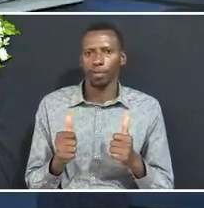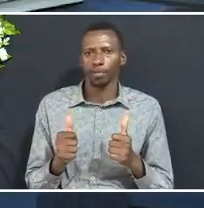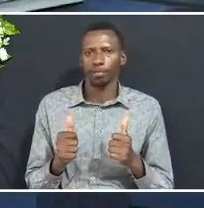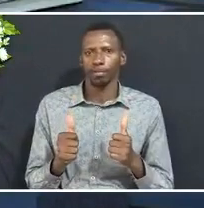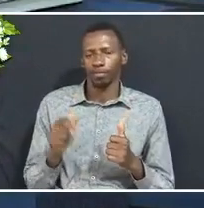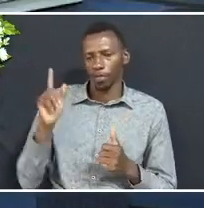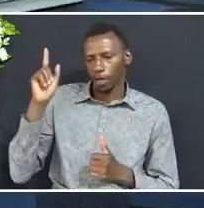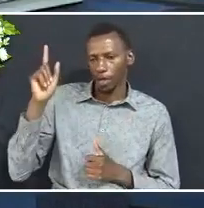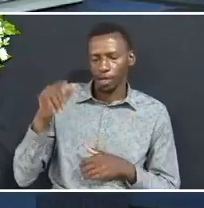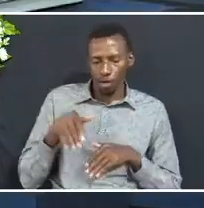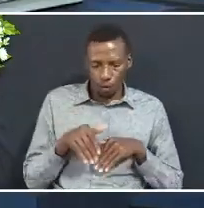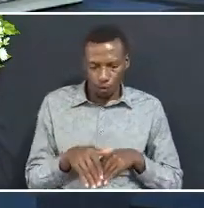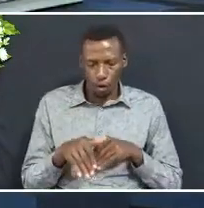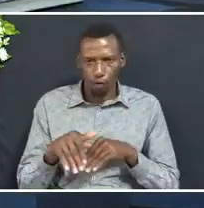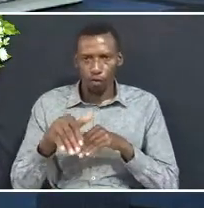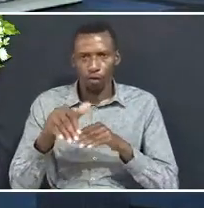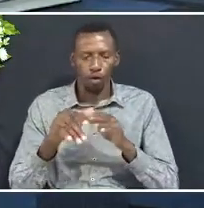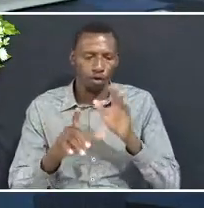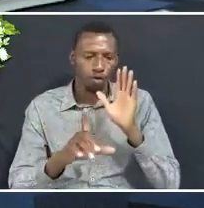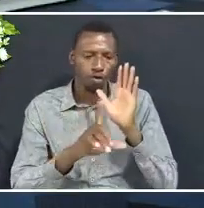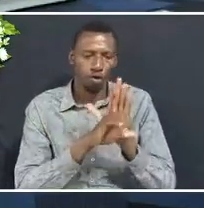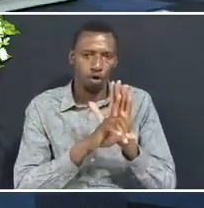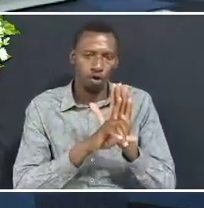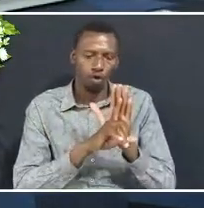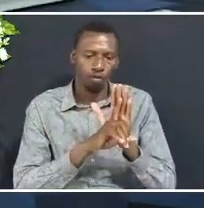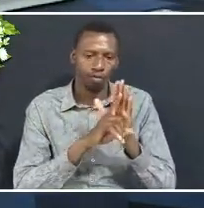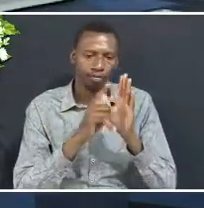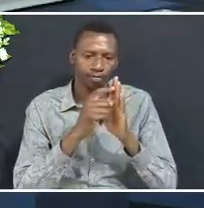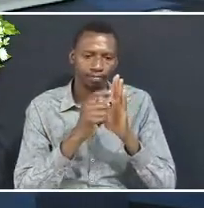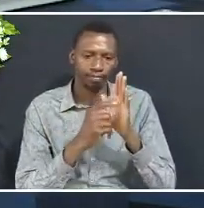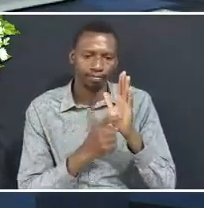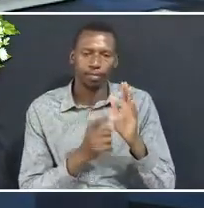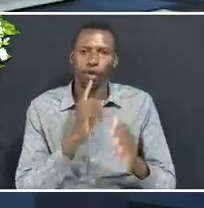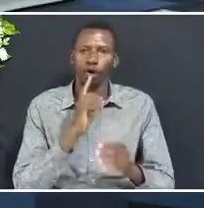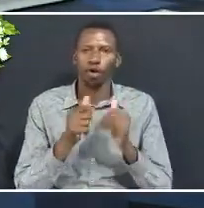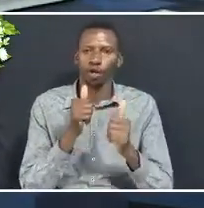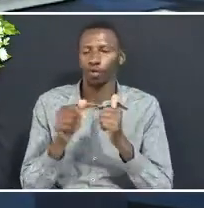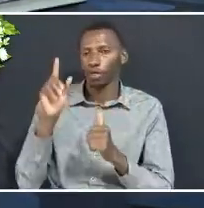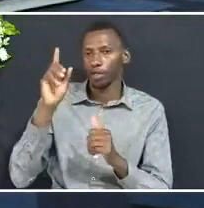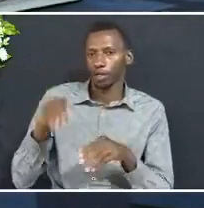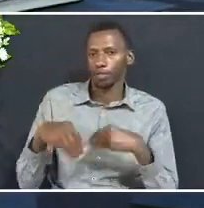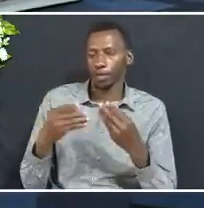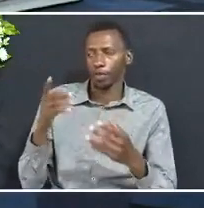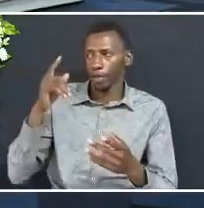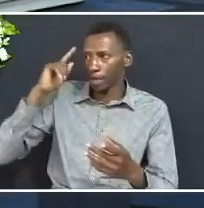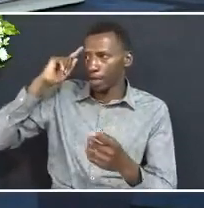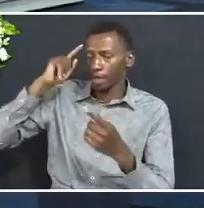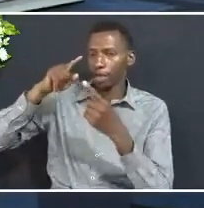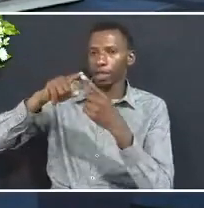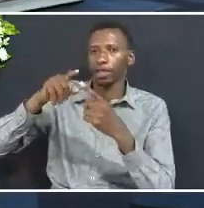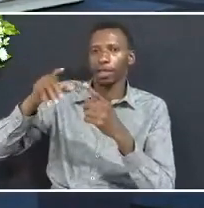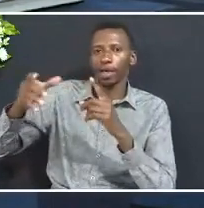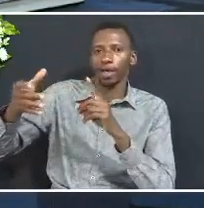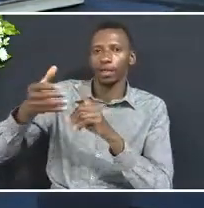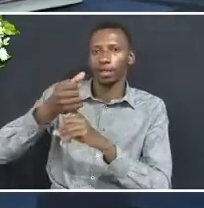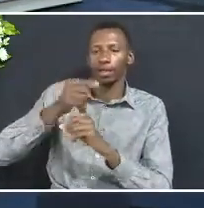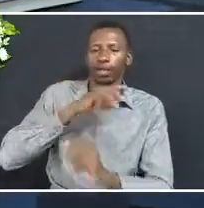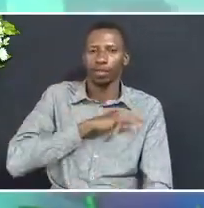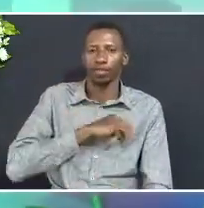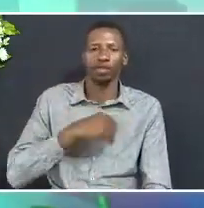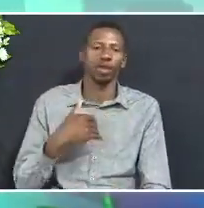He followed the instructions he was given. He had a mission to accomplish. On Thursday,